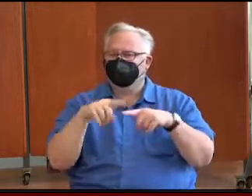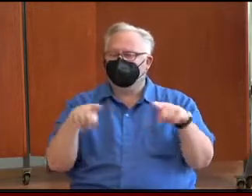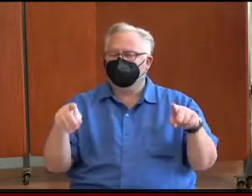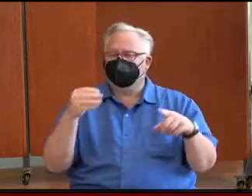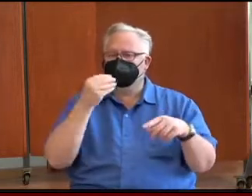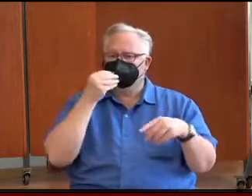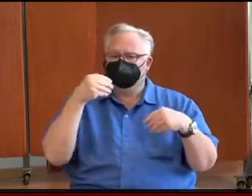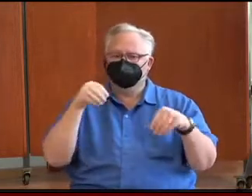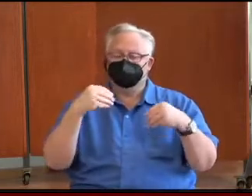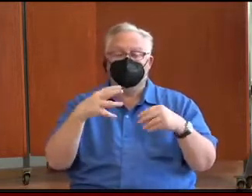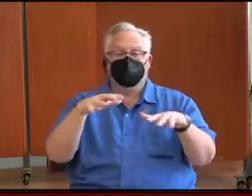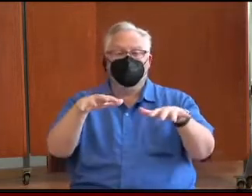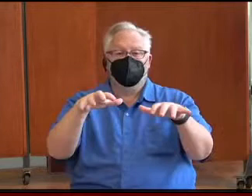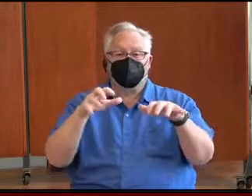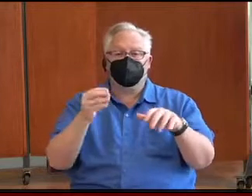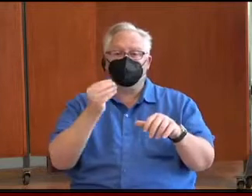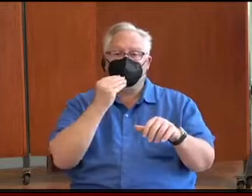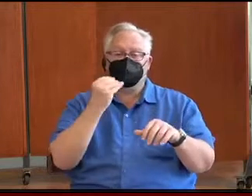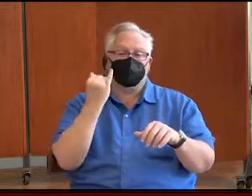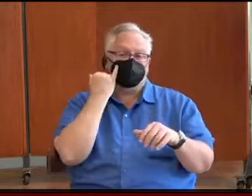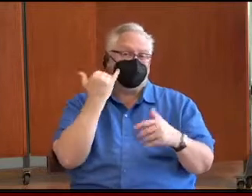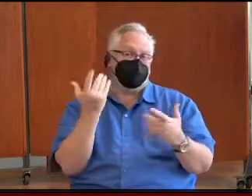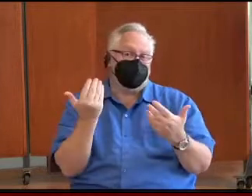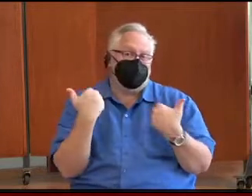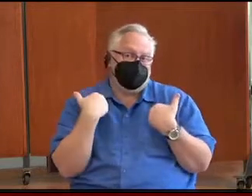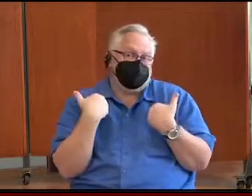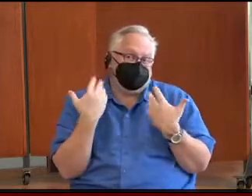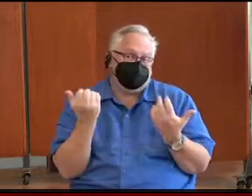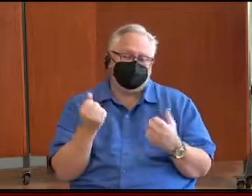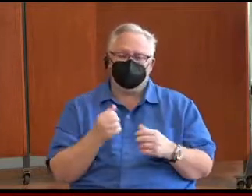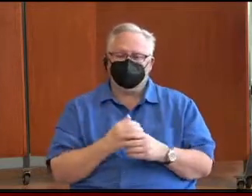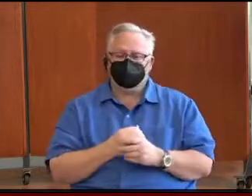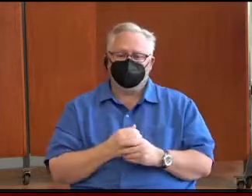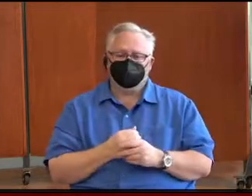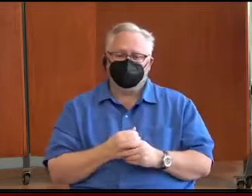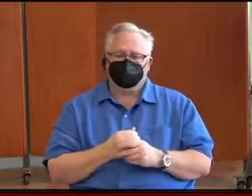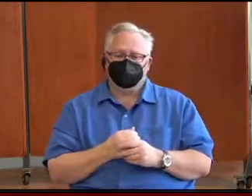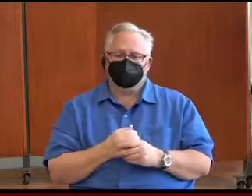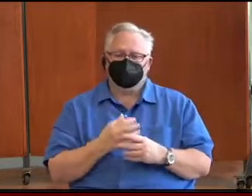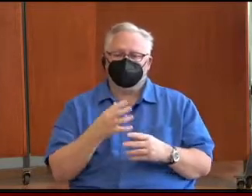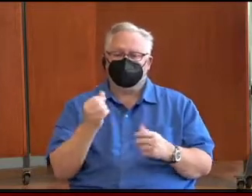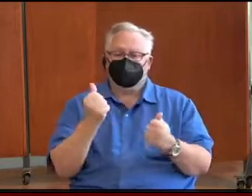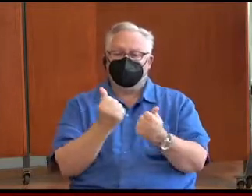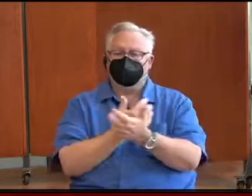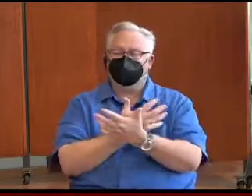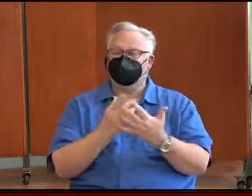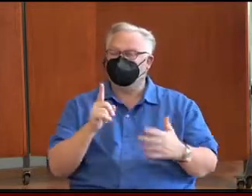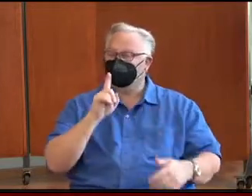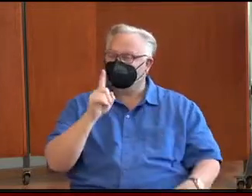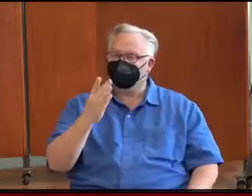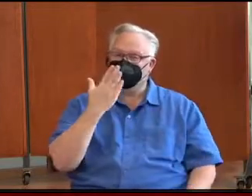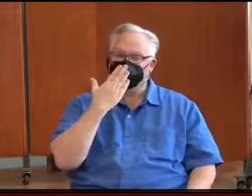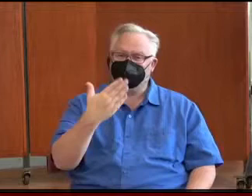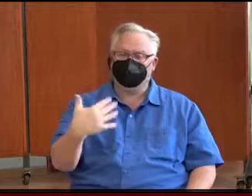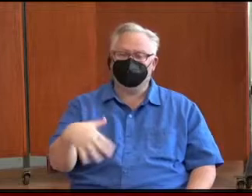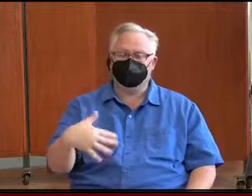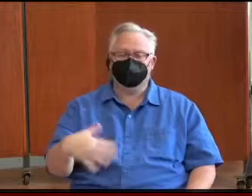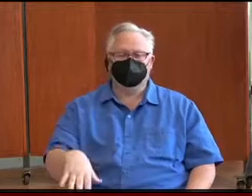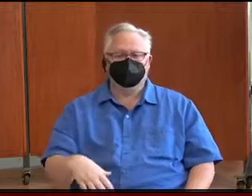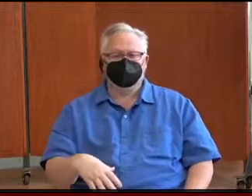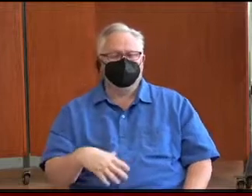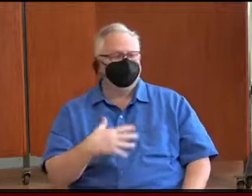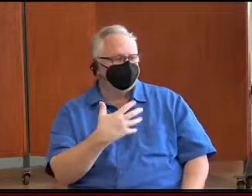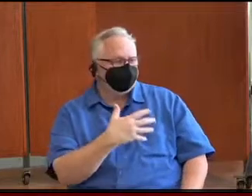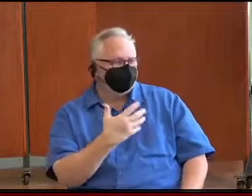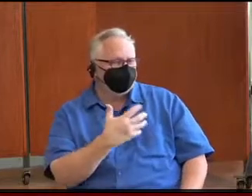and also frozen food when they have it. Yeah, and well, everything is really good. Everything's really good for everyone.